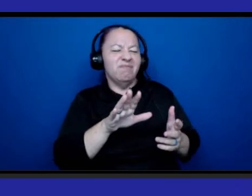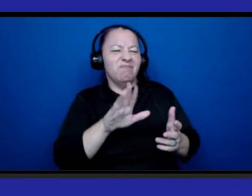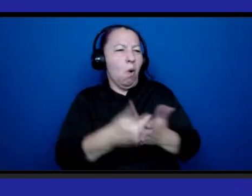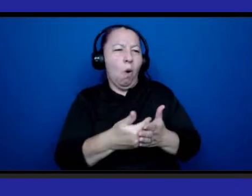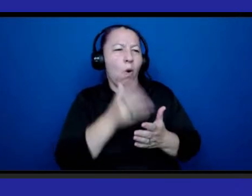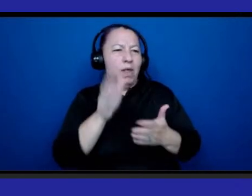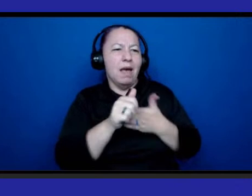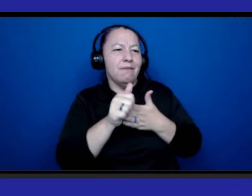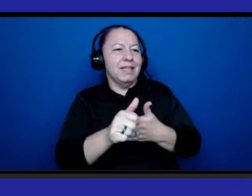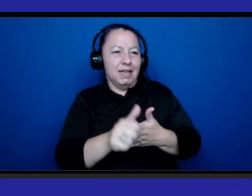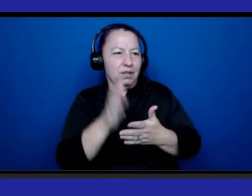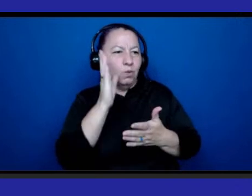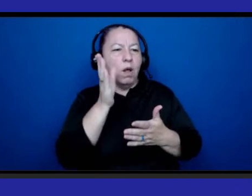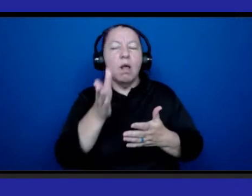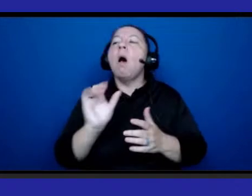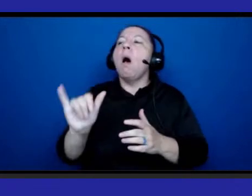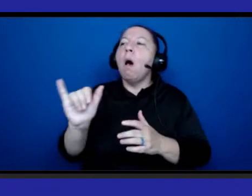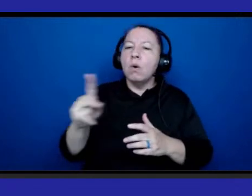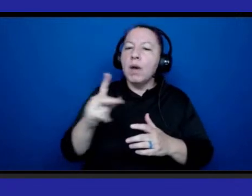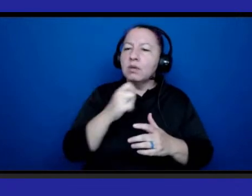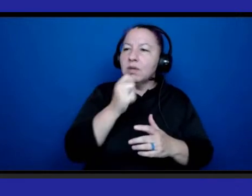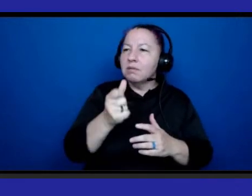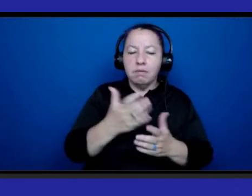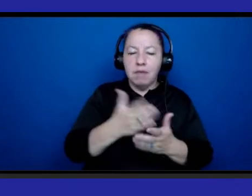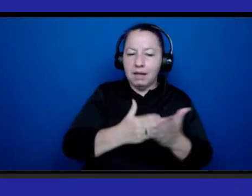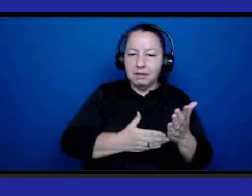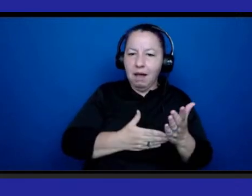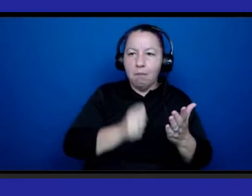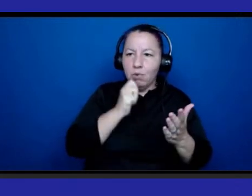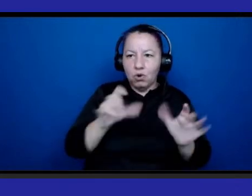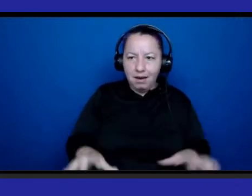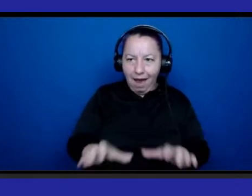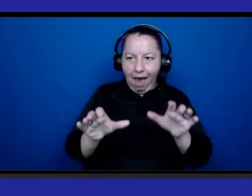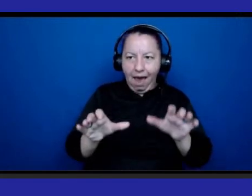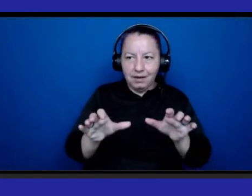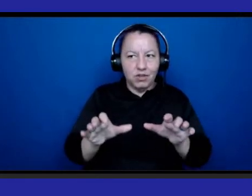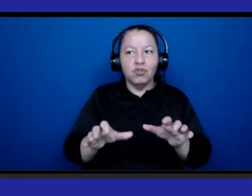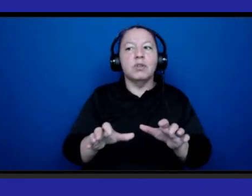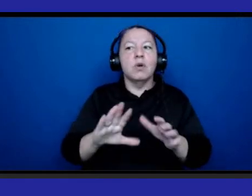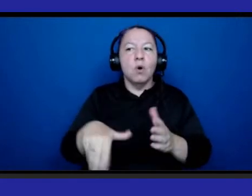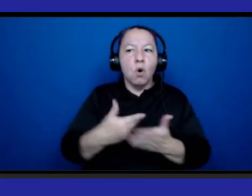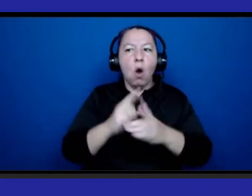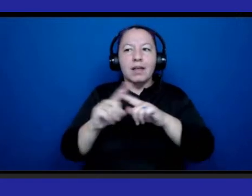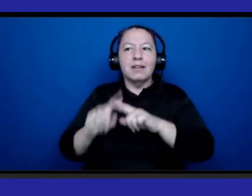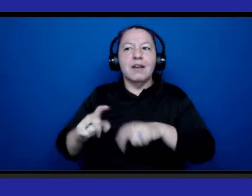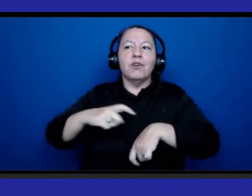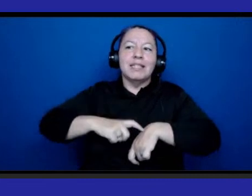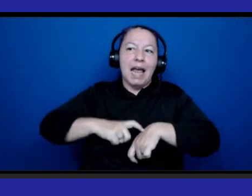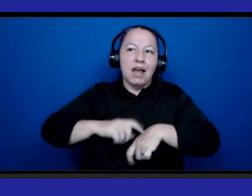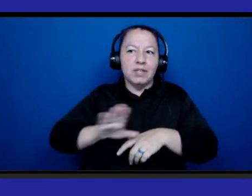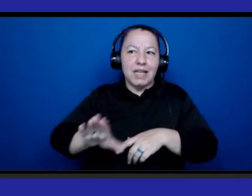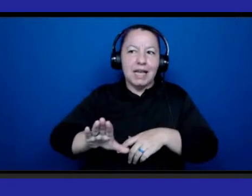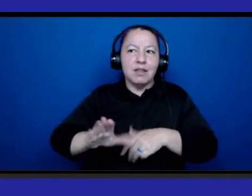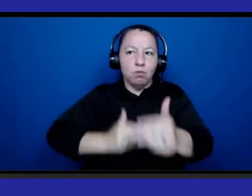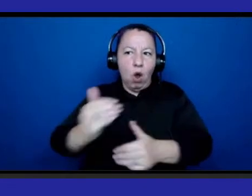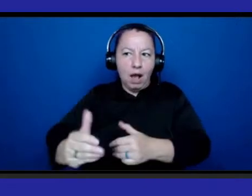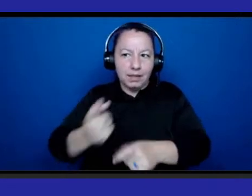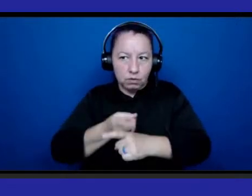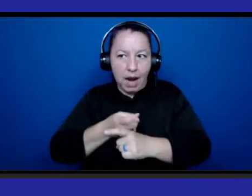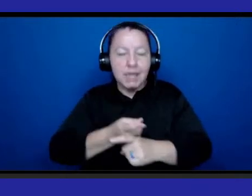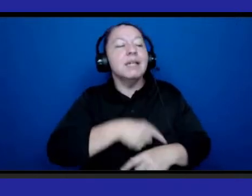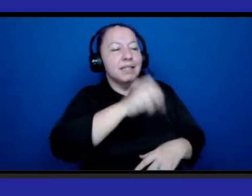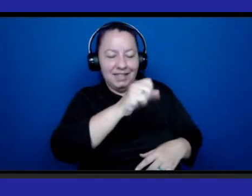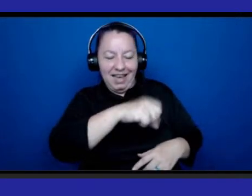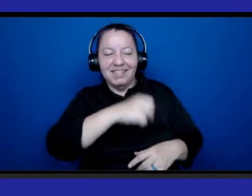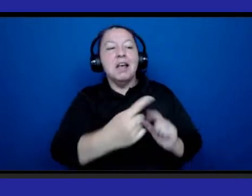Okay. So it's not that some are not active, it's that they're just all in different stages They're of all development. phenomenal leads. Yeah, so they meet with myself and a